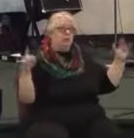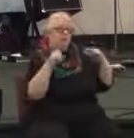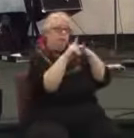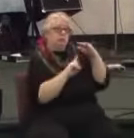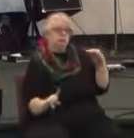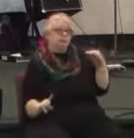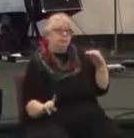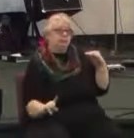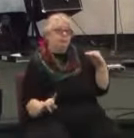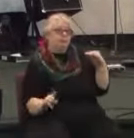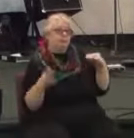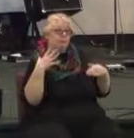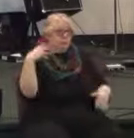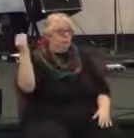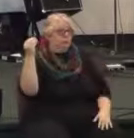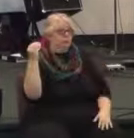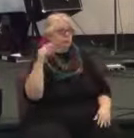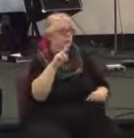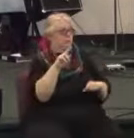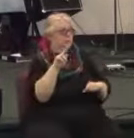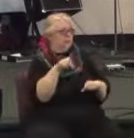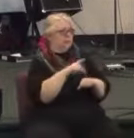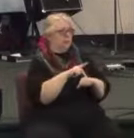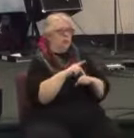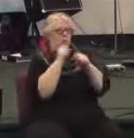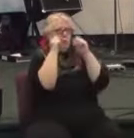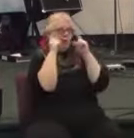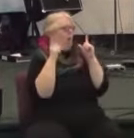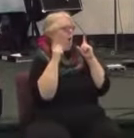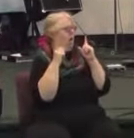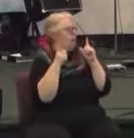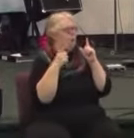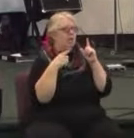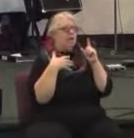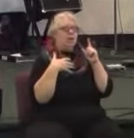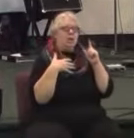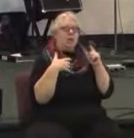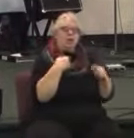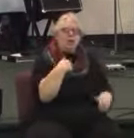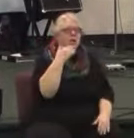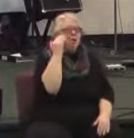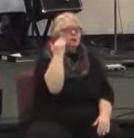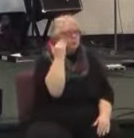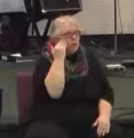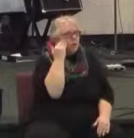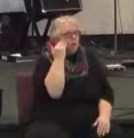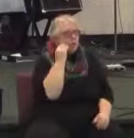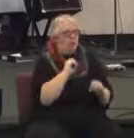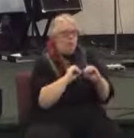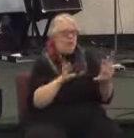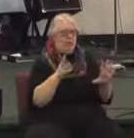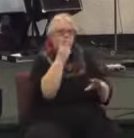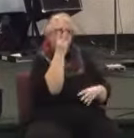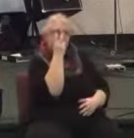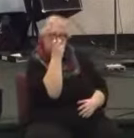him. Then Peter came to himself and said, "Now I know without a doubt that